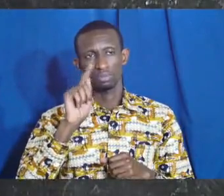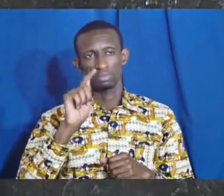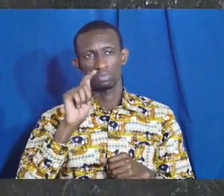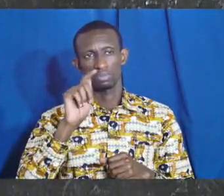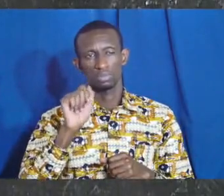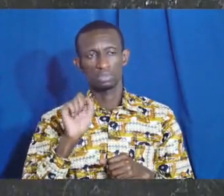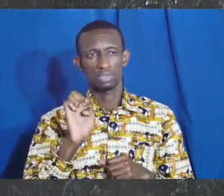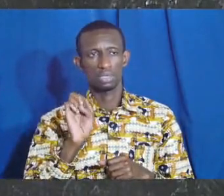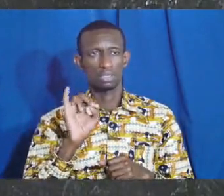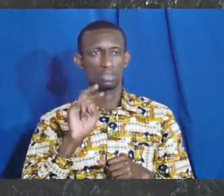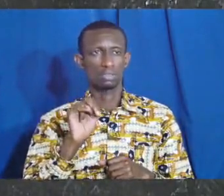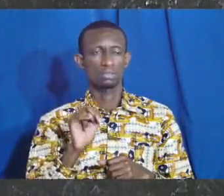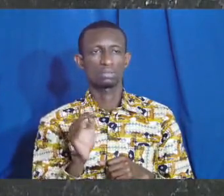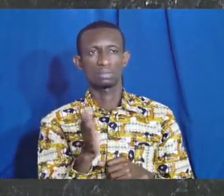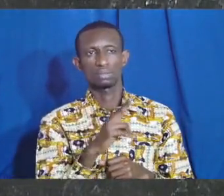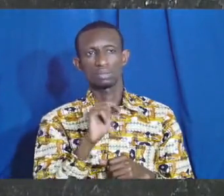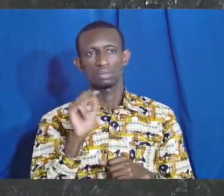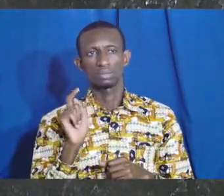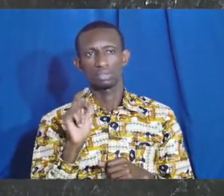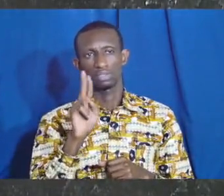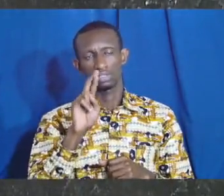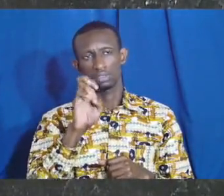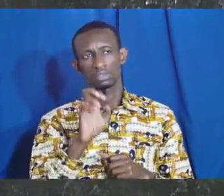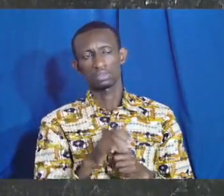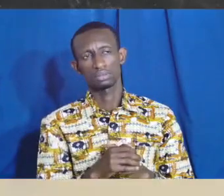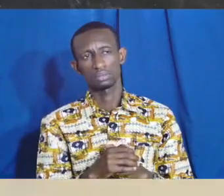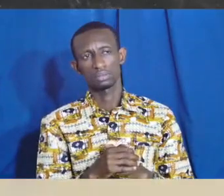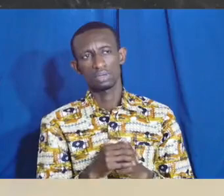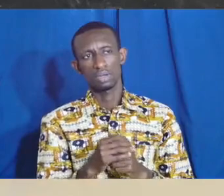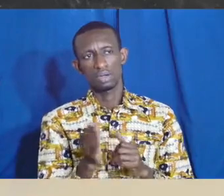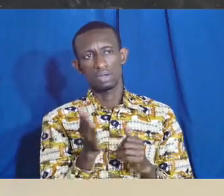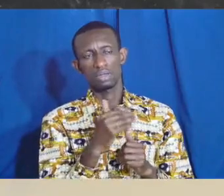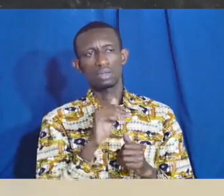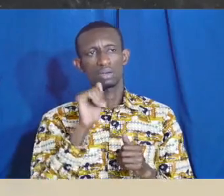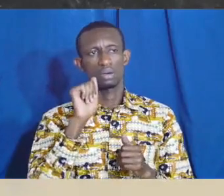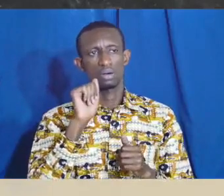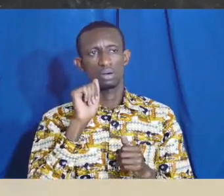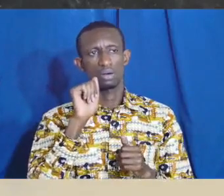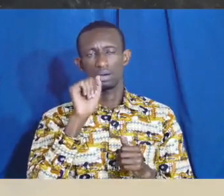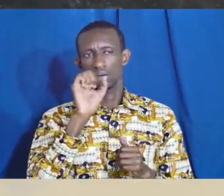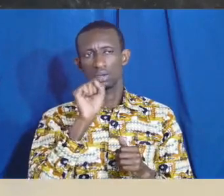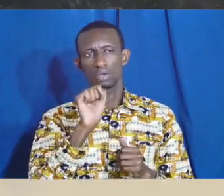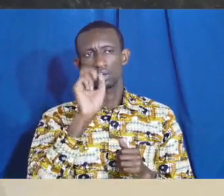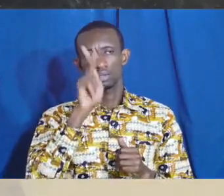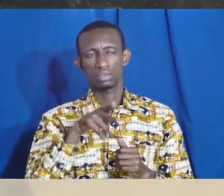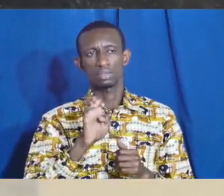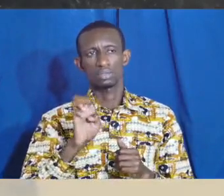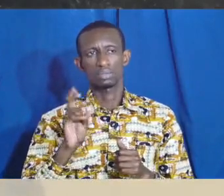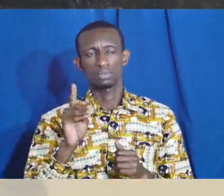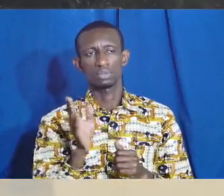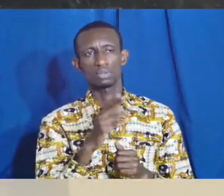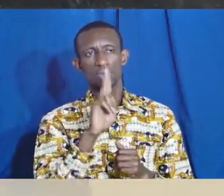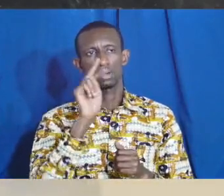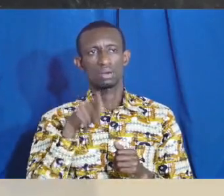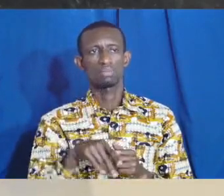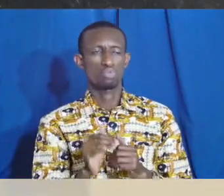and protein in nature, and speeds up or slow